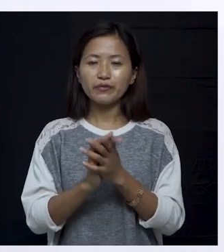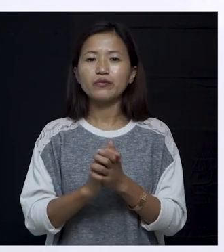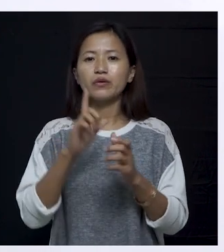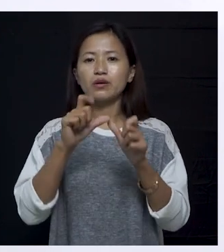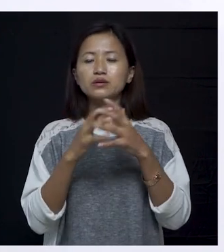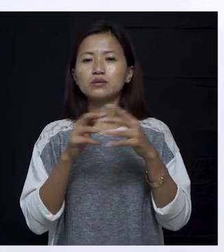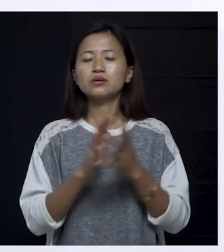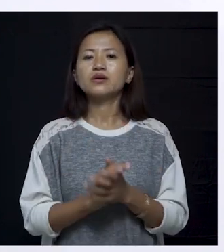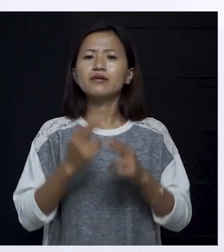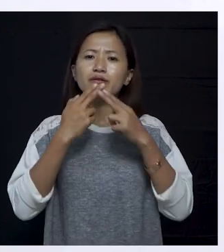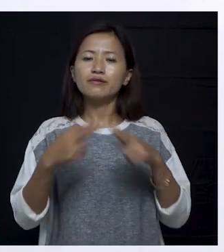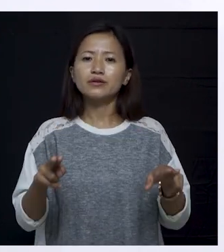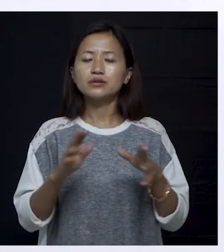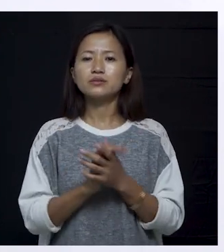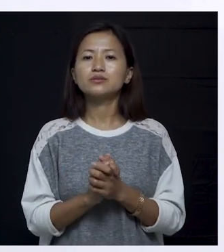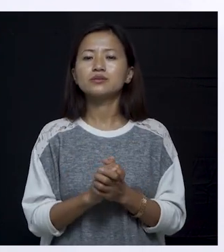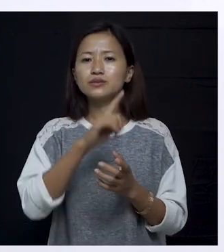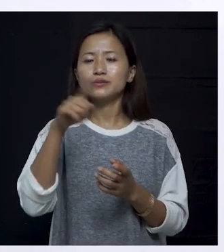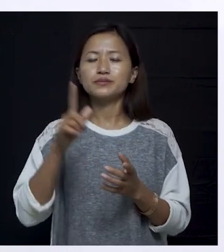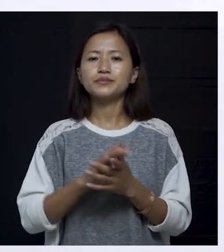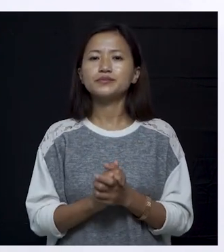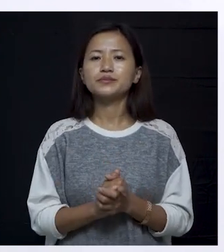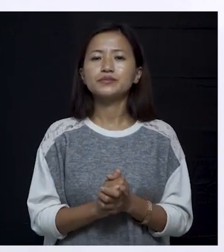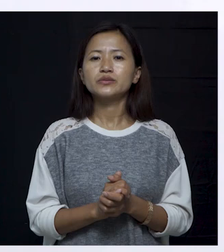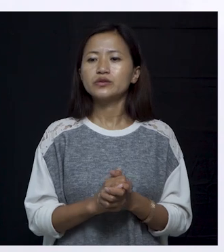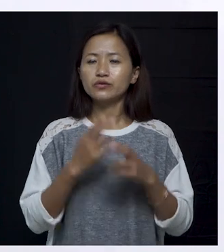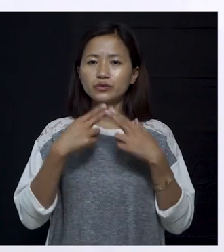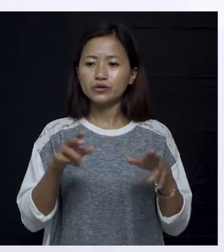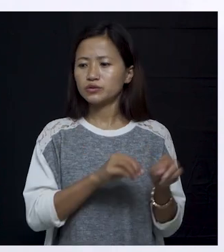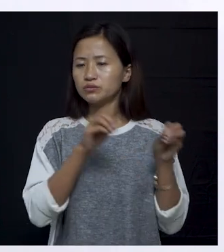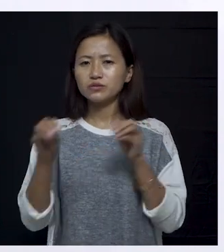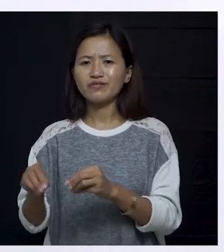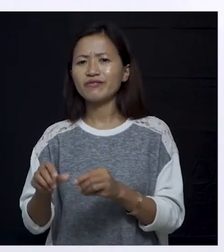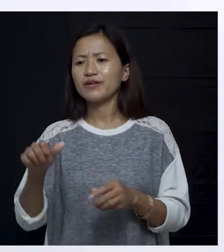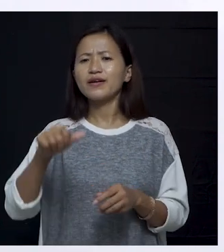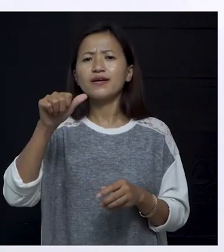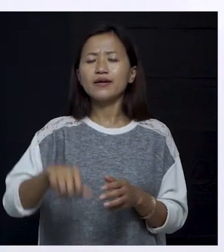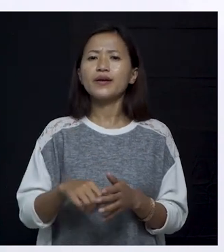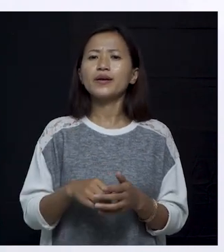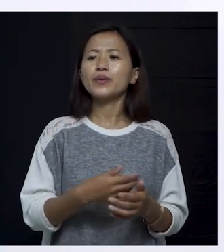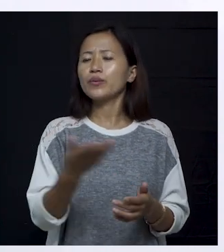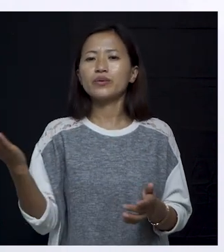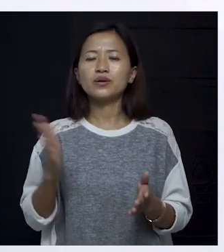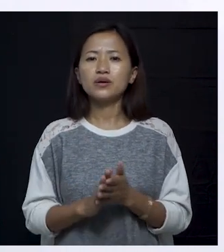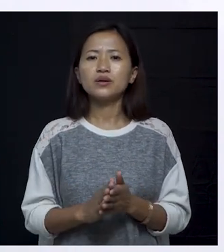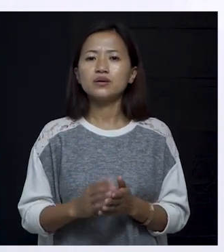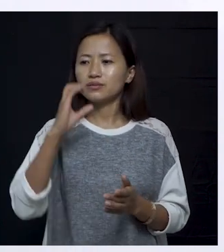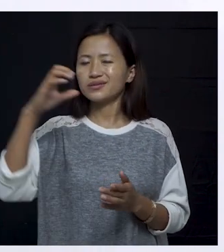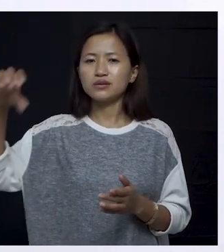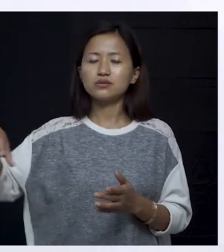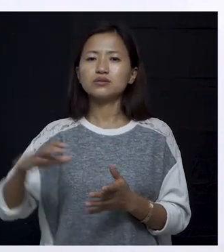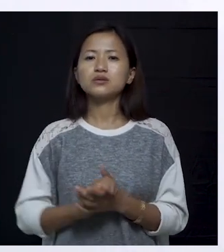then we have the freedom, right to freedom, freedom to move anywhere, freedom to roam anywhere in the country.